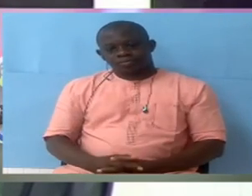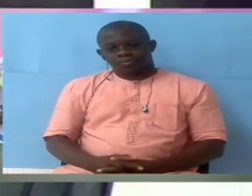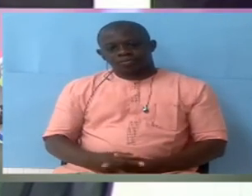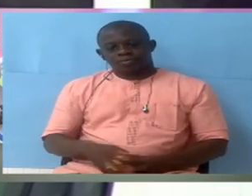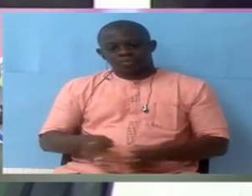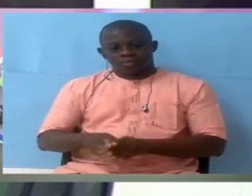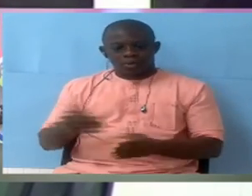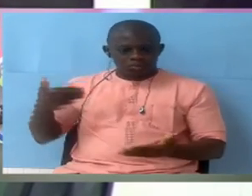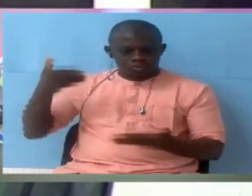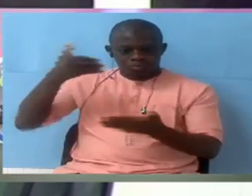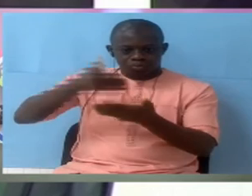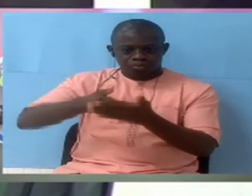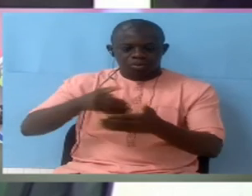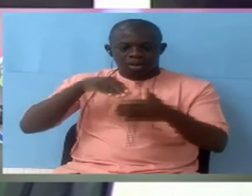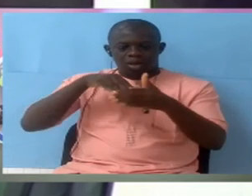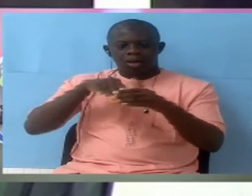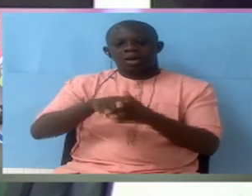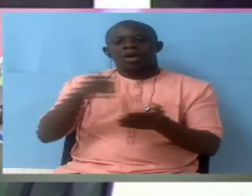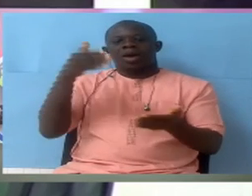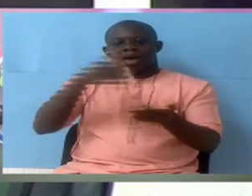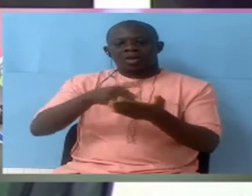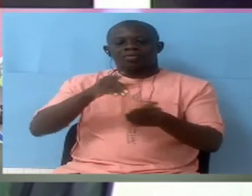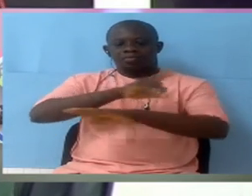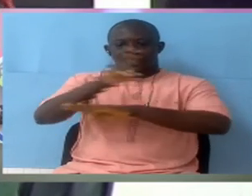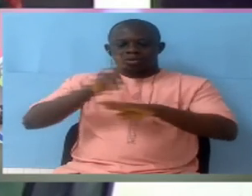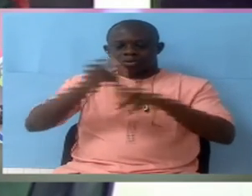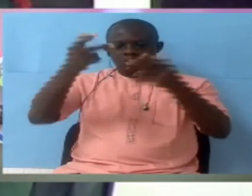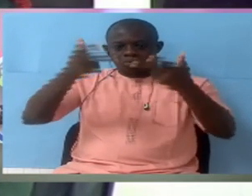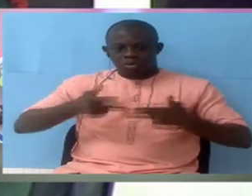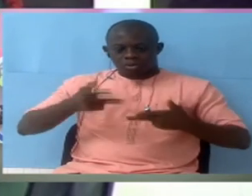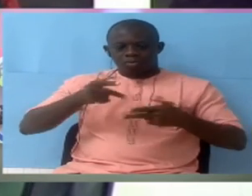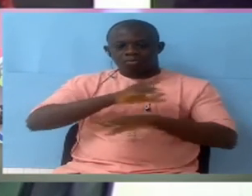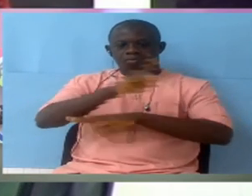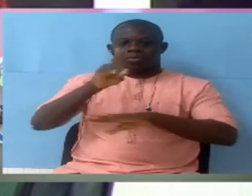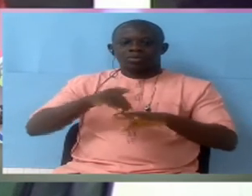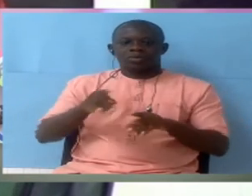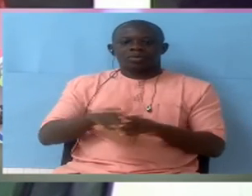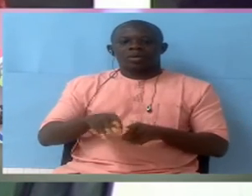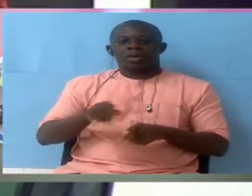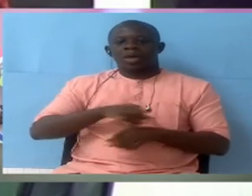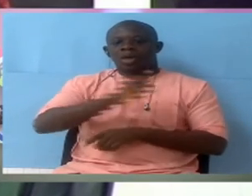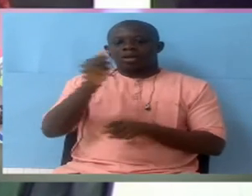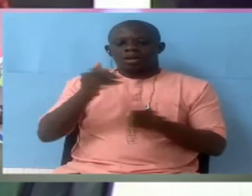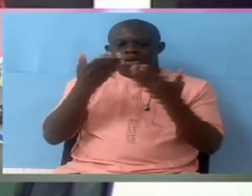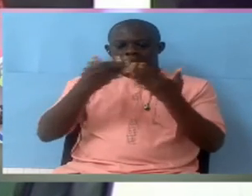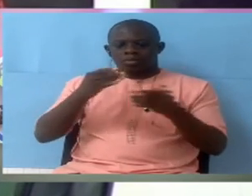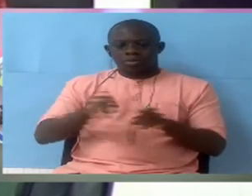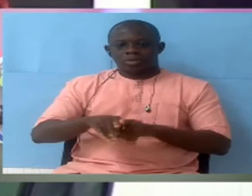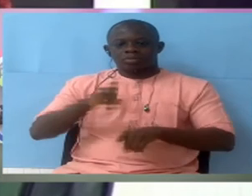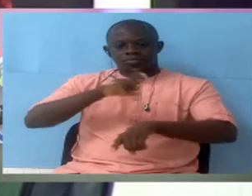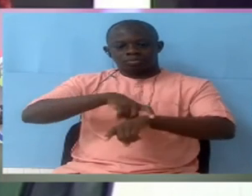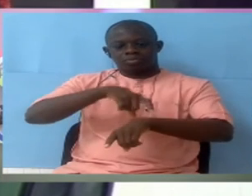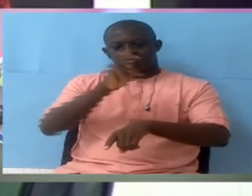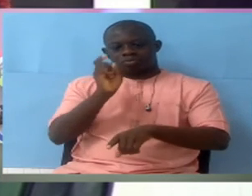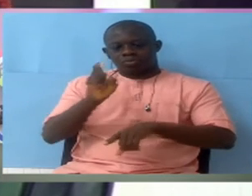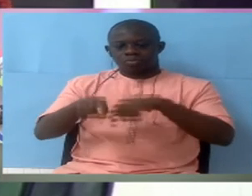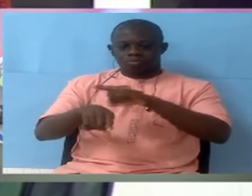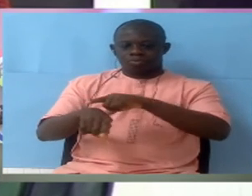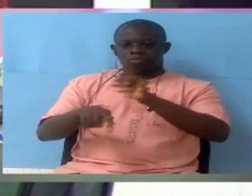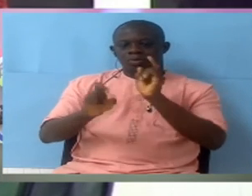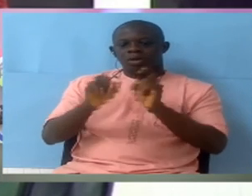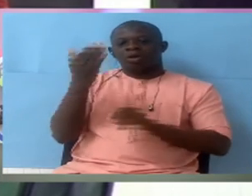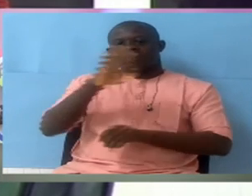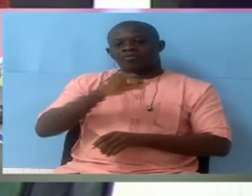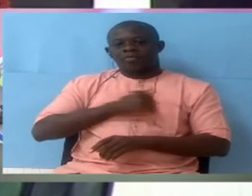we enter the reception. Be baño éga ci reception ba moy fiñu dalal nit ñi. The cuff were removed from my hands. Ci